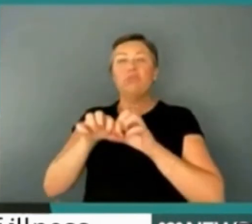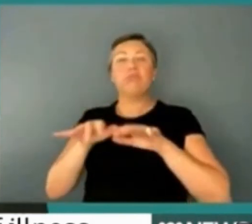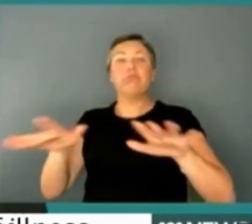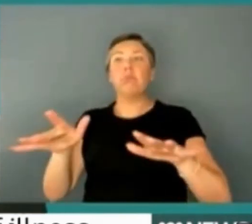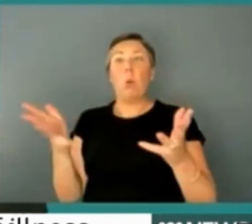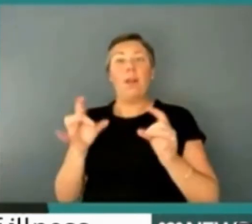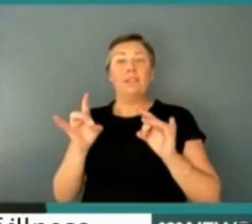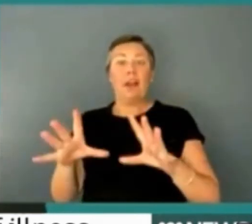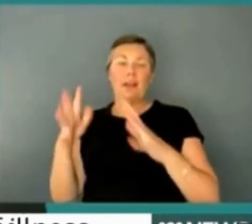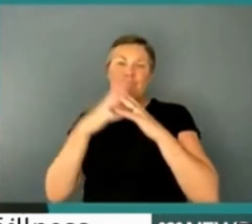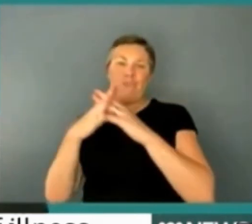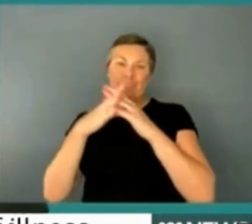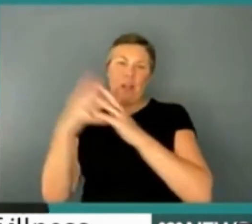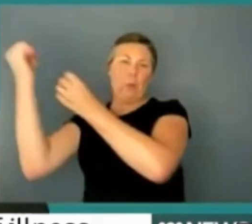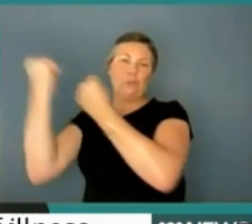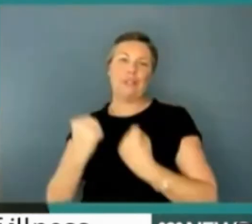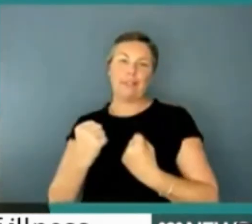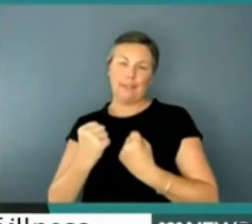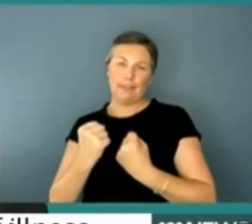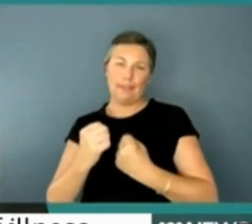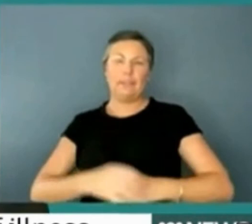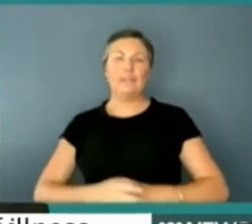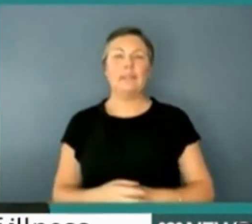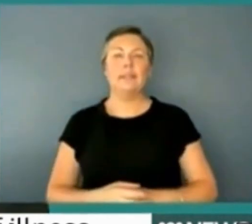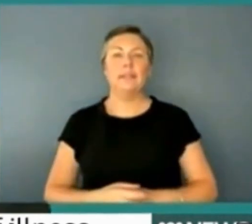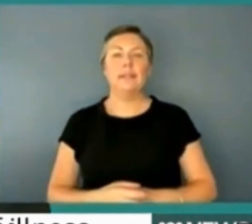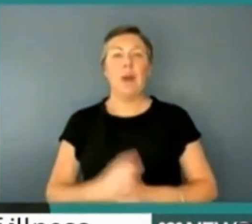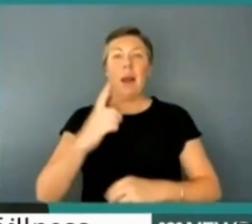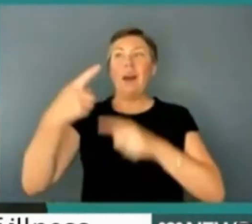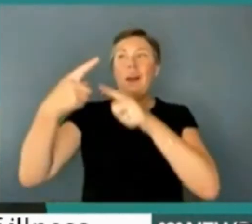the UK, they're certainly nowhere near analysing every